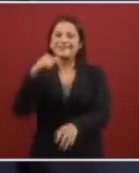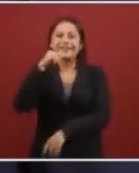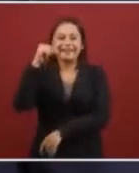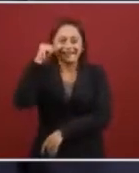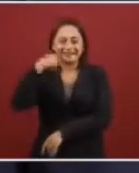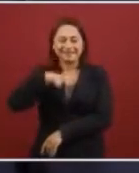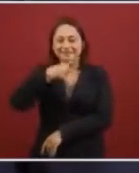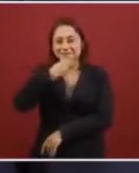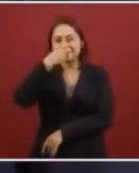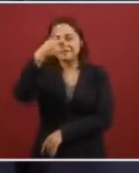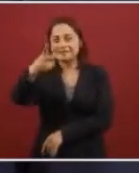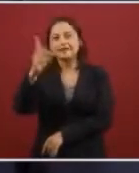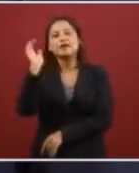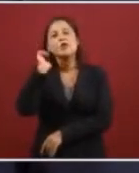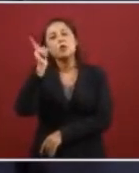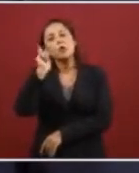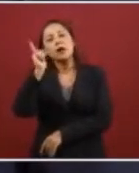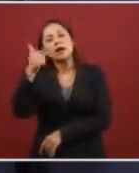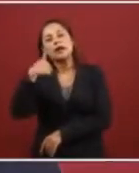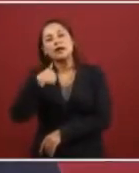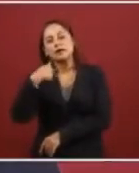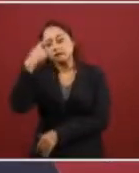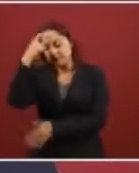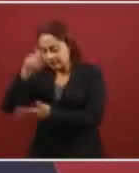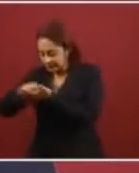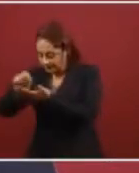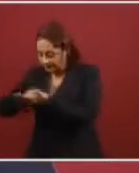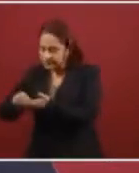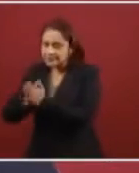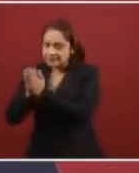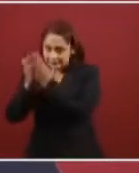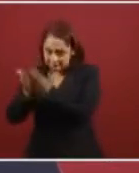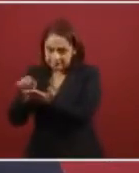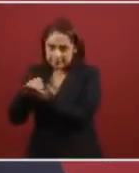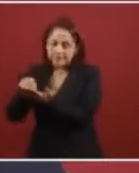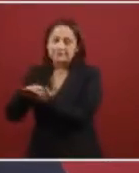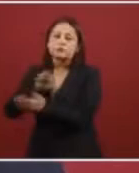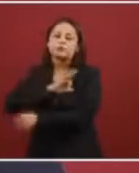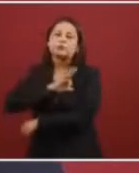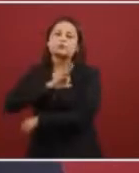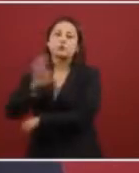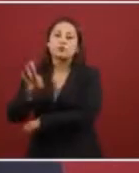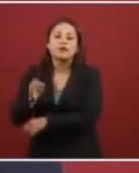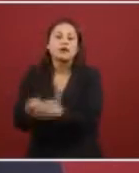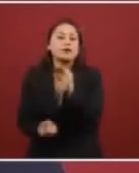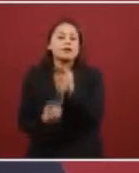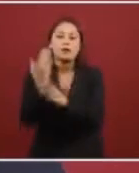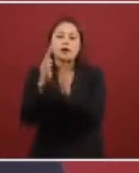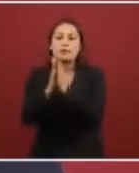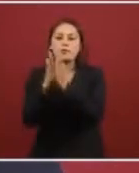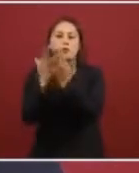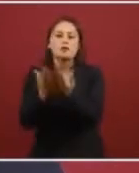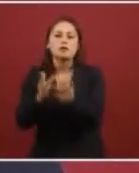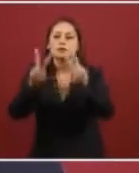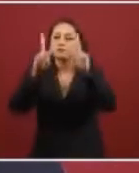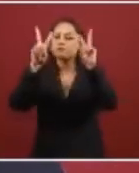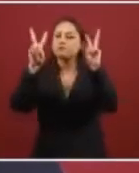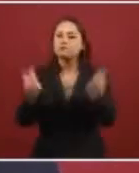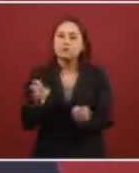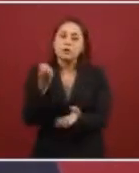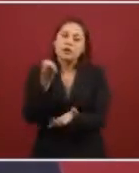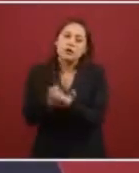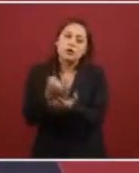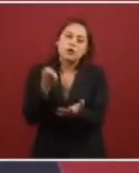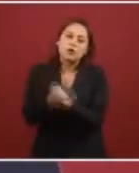unas notas I looked un over my notes nuevo libro for a new sobre book economía moral, regarding moral